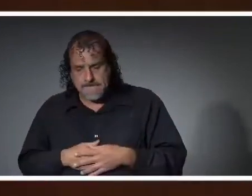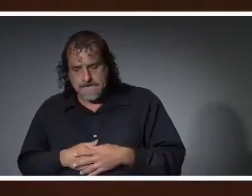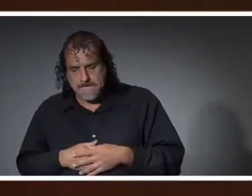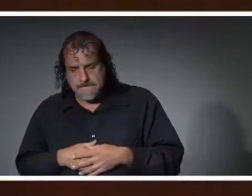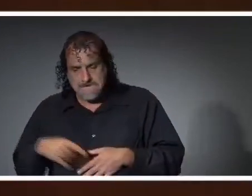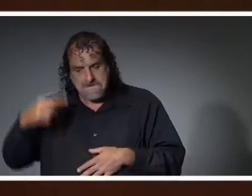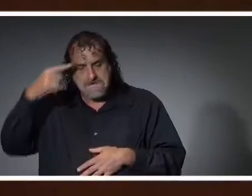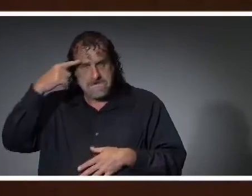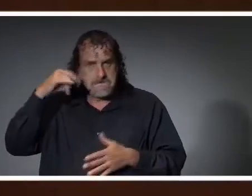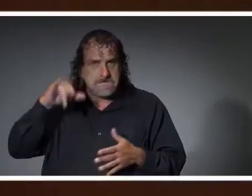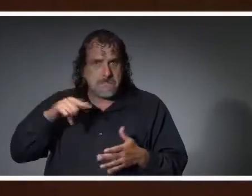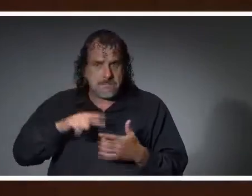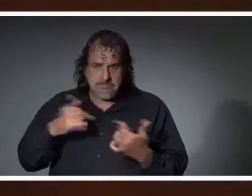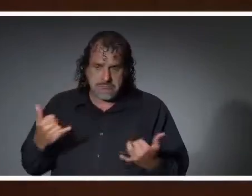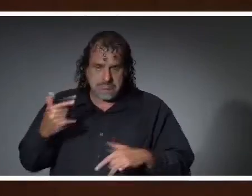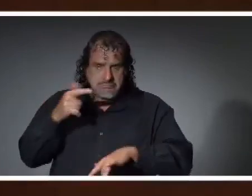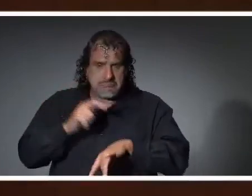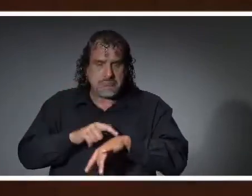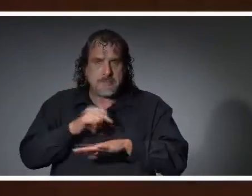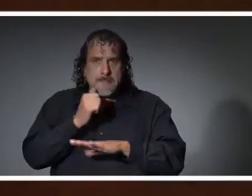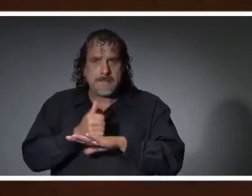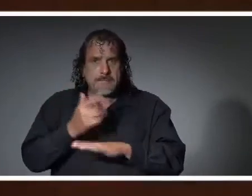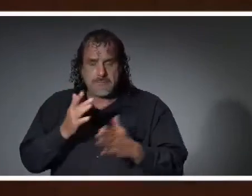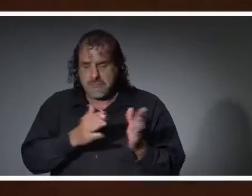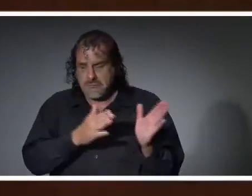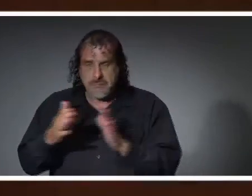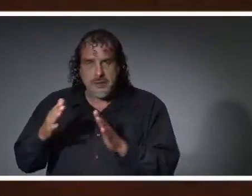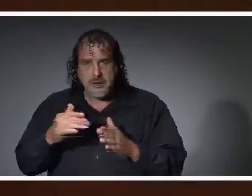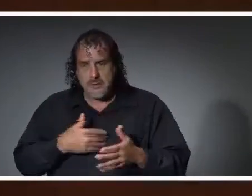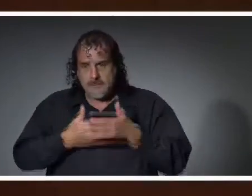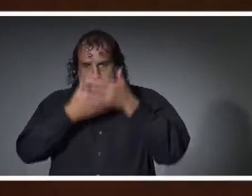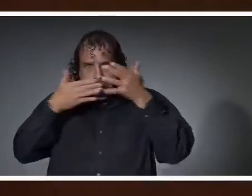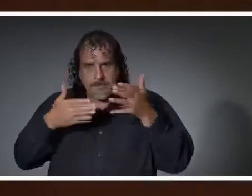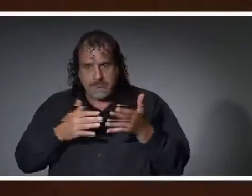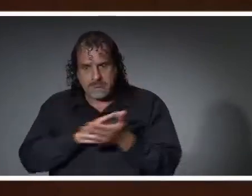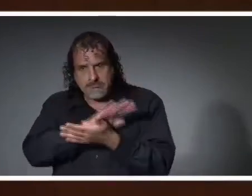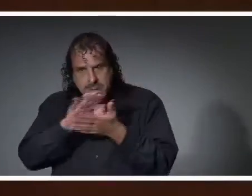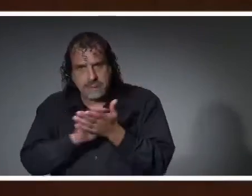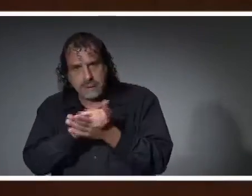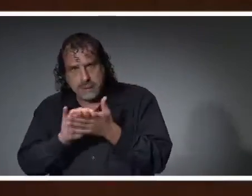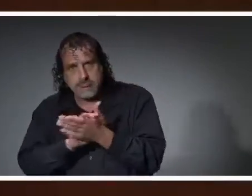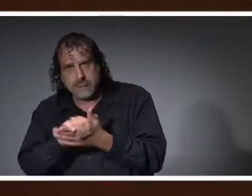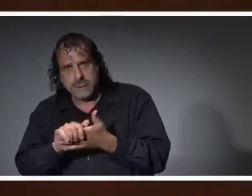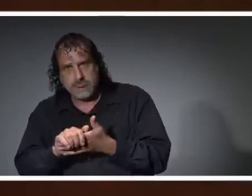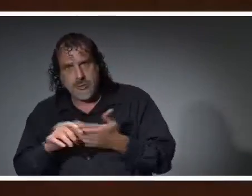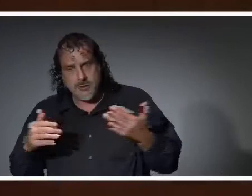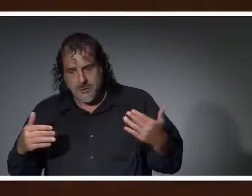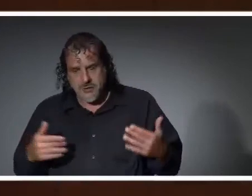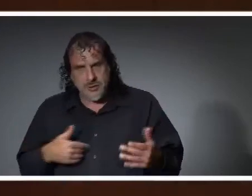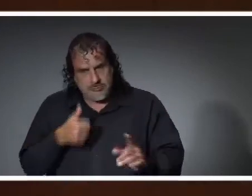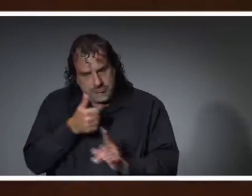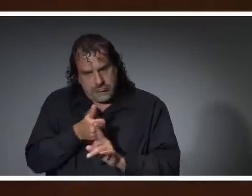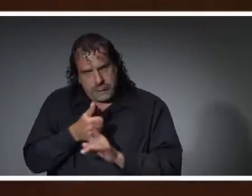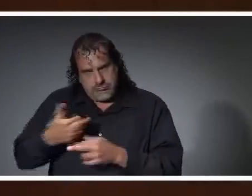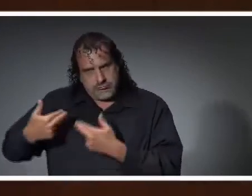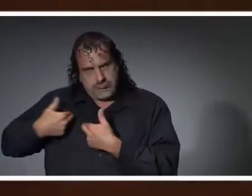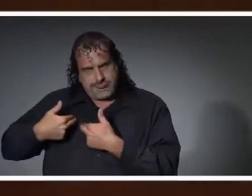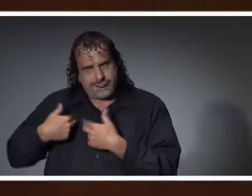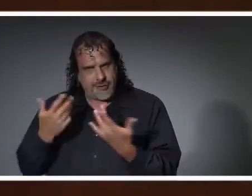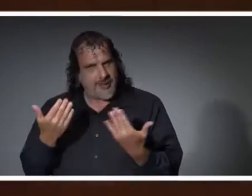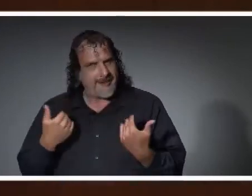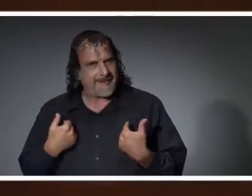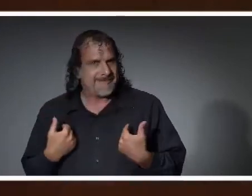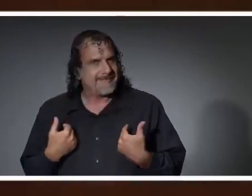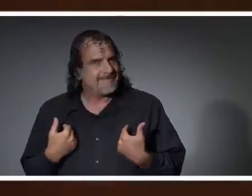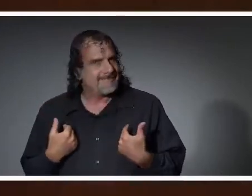time to be thinking about it. And then, you know, do wear a mask for yourself, wash your hands. And there is some collective responsibility, but also some personal protection